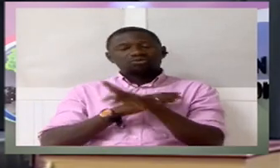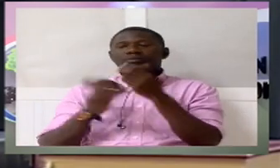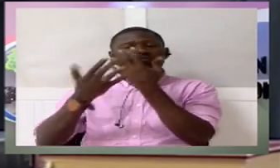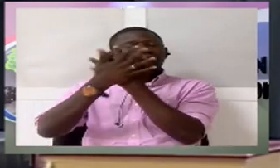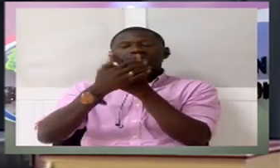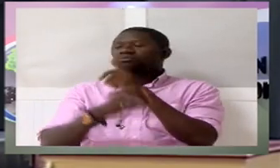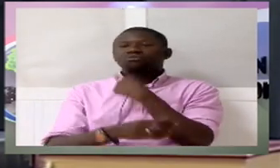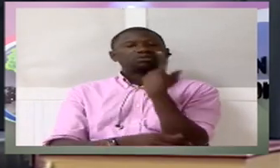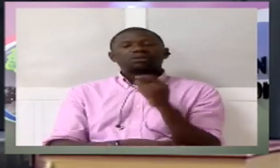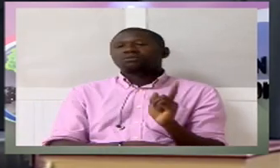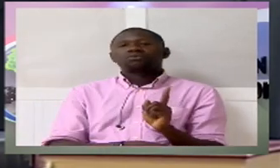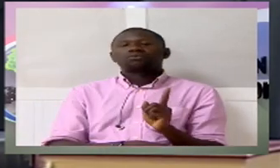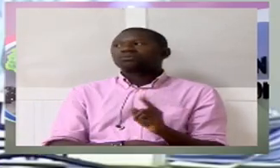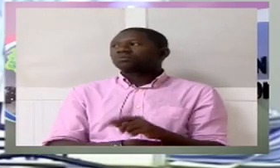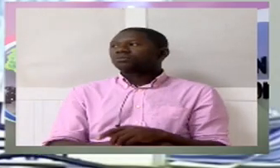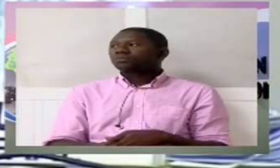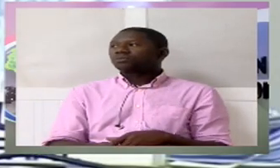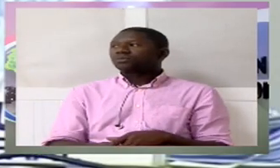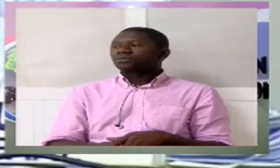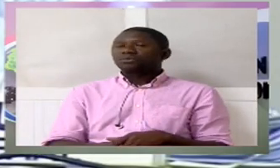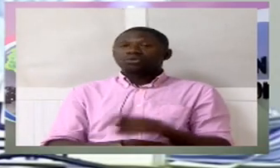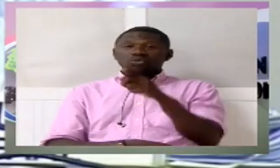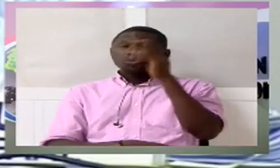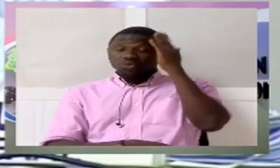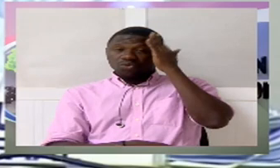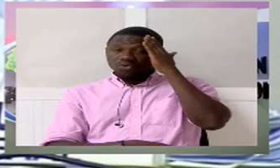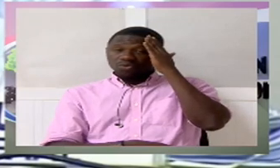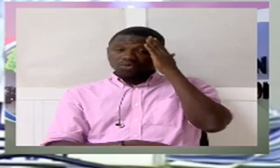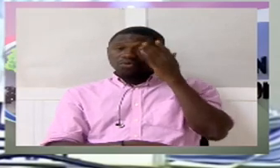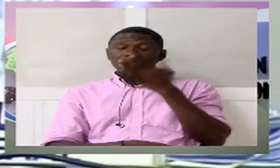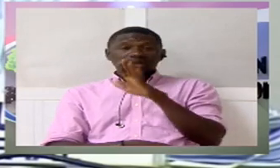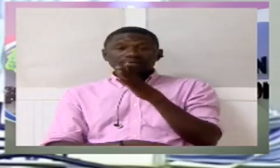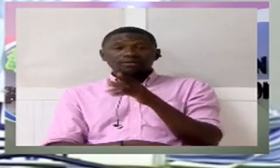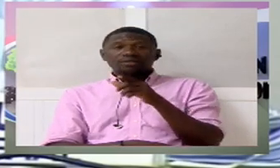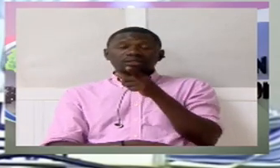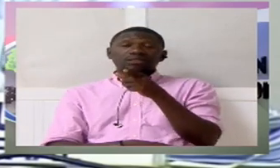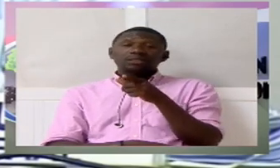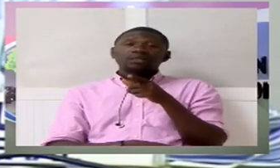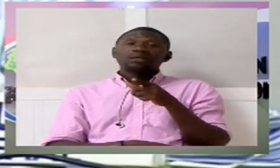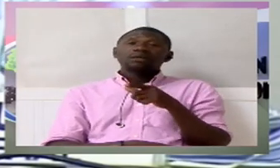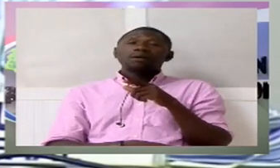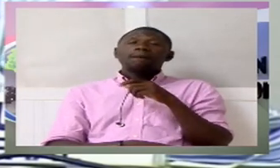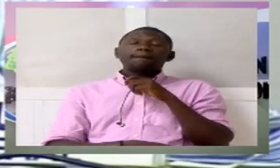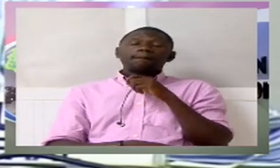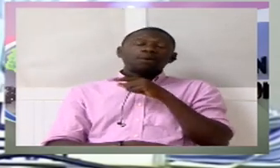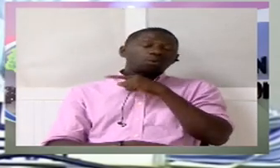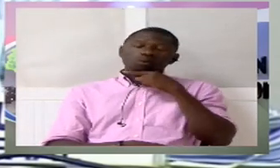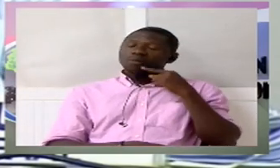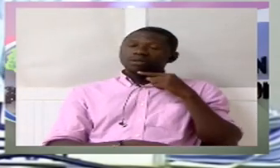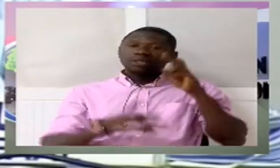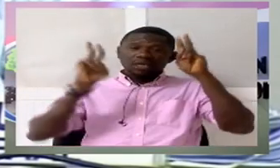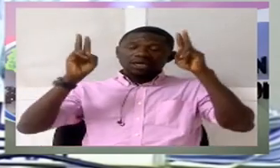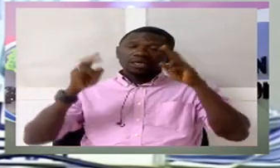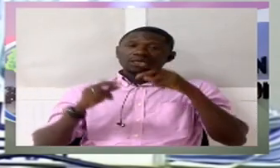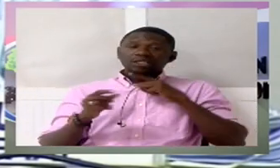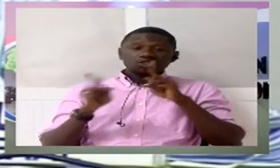So I have to show that a little bit. Do you know whether she had interceded with her son to have